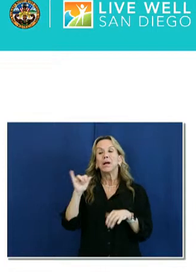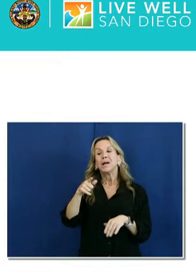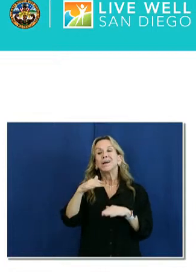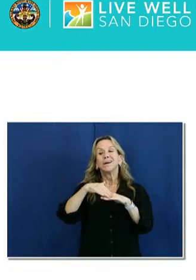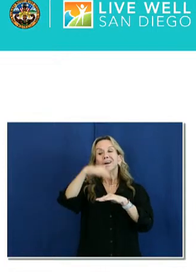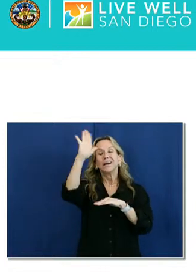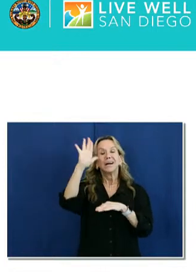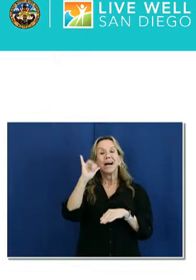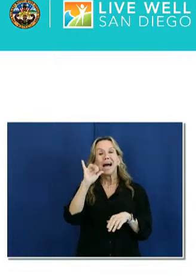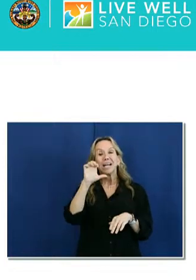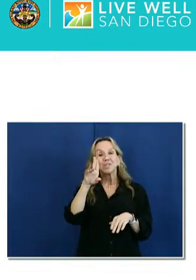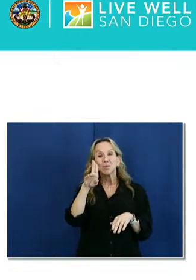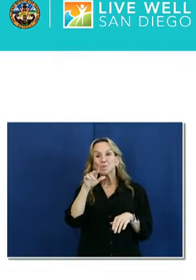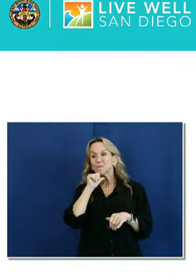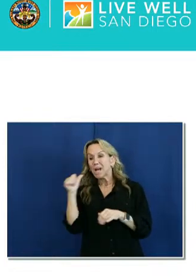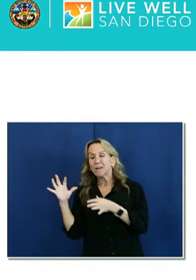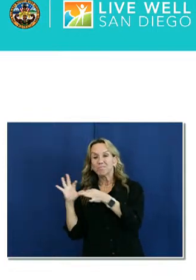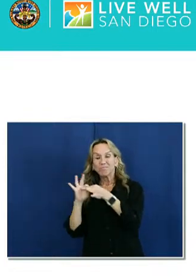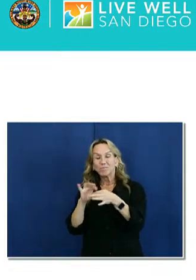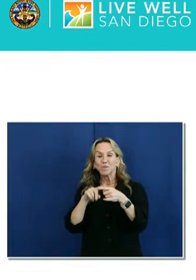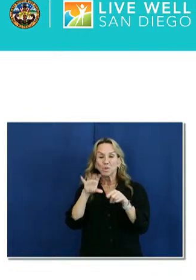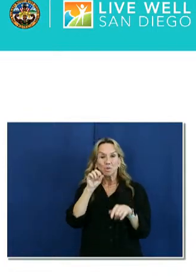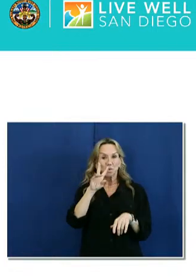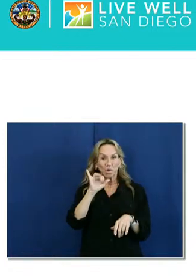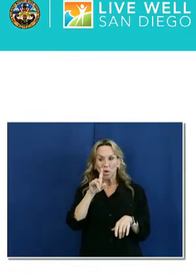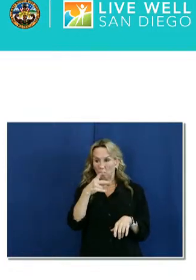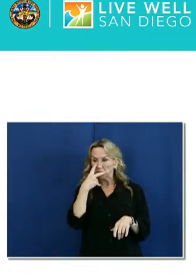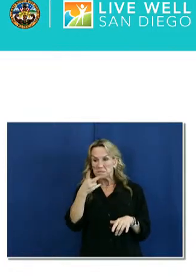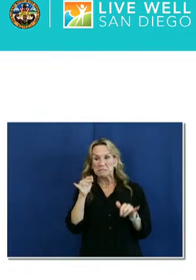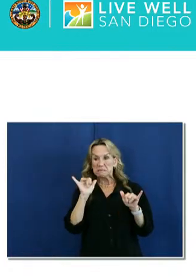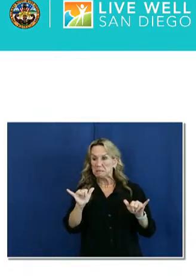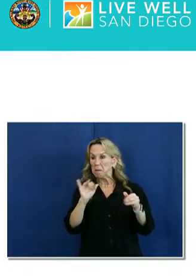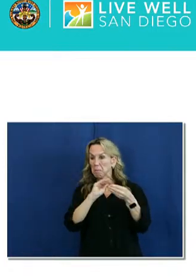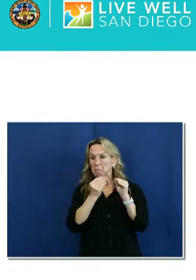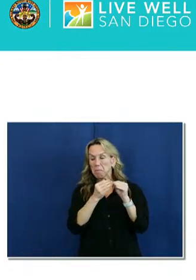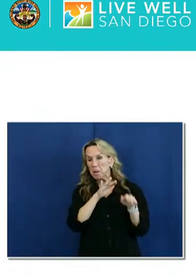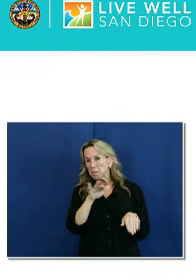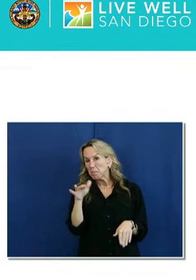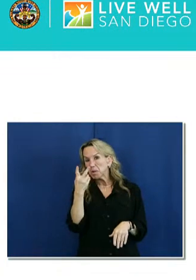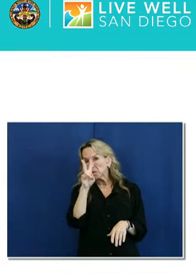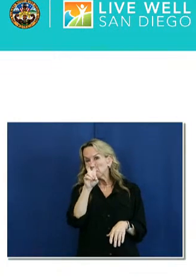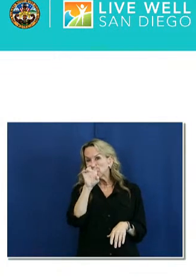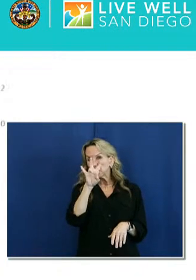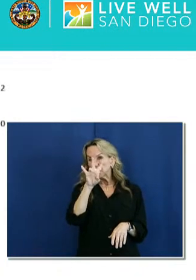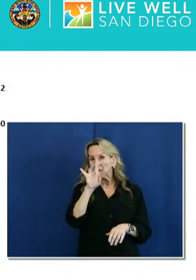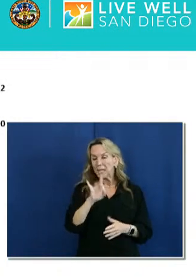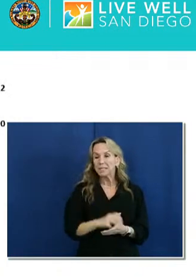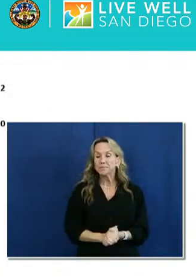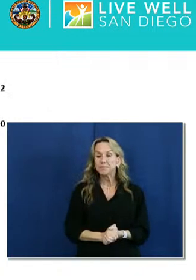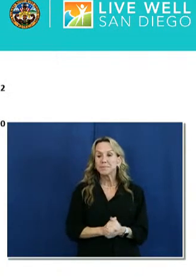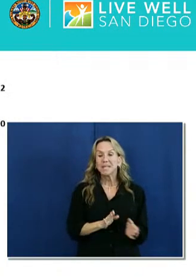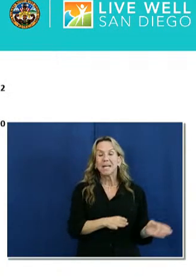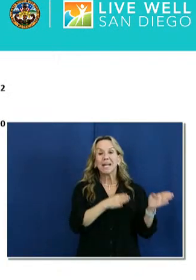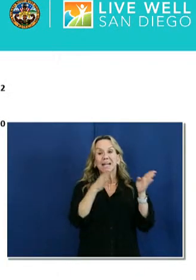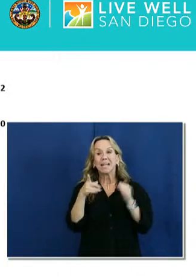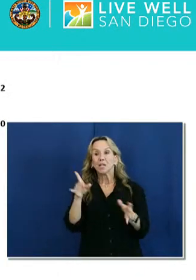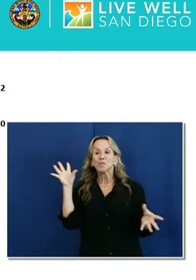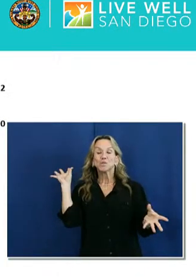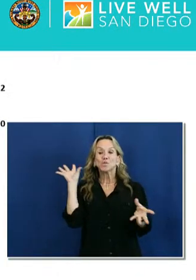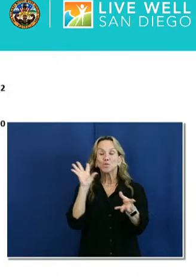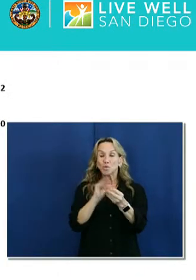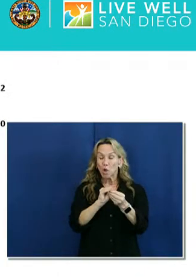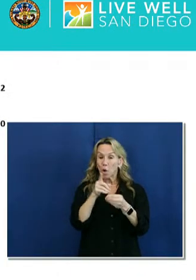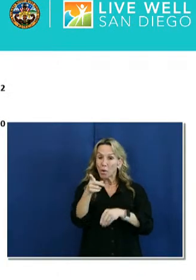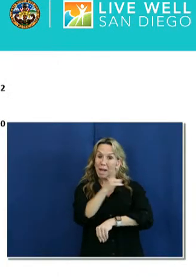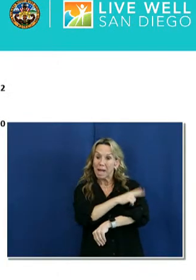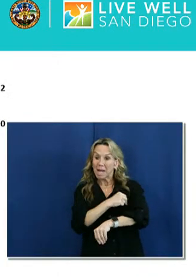Non-ICUs above that for the total hospitalizations, again, holding relatively stable there at 278. Next chart will be our total hospital census. You'll take the